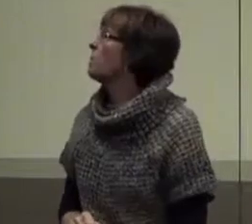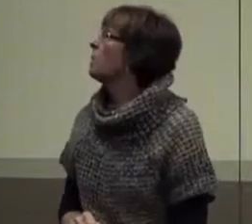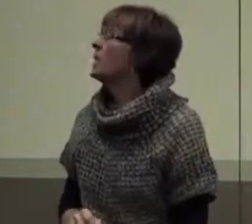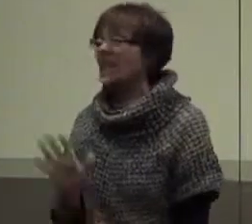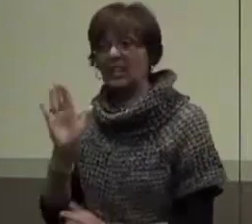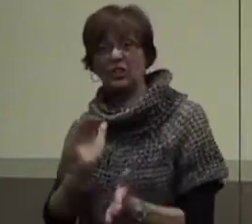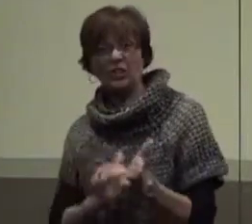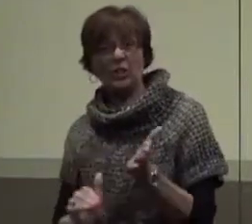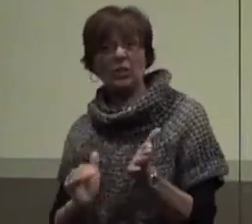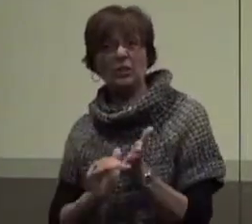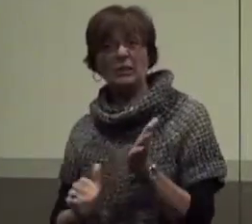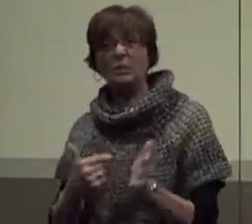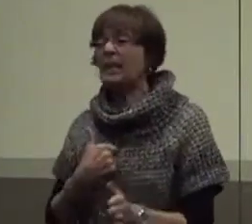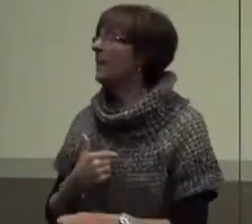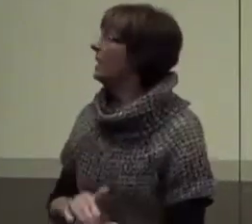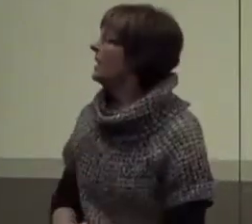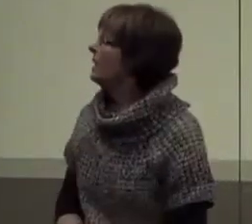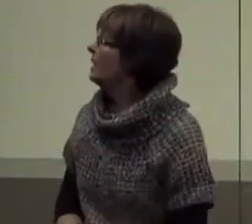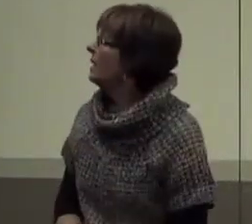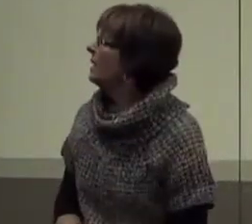Excuse me?